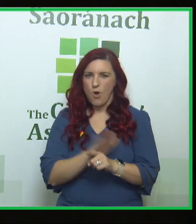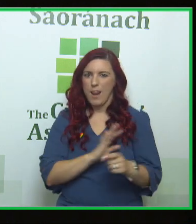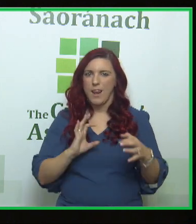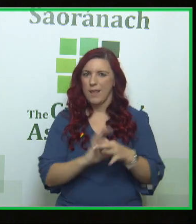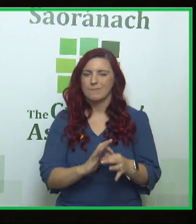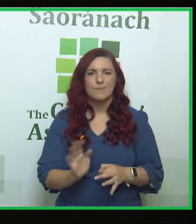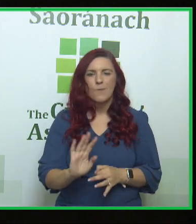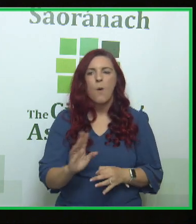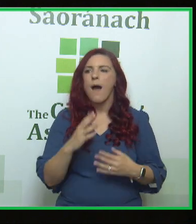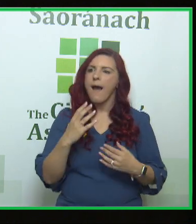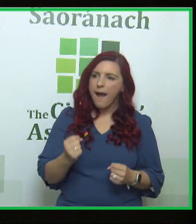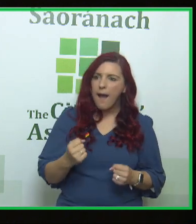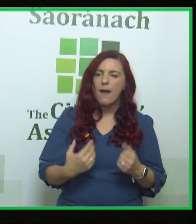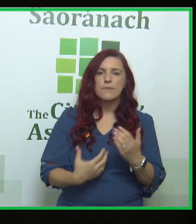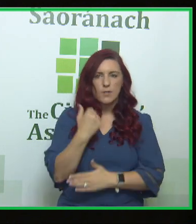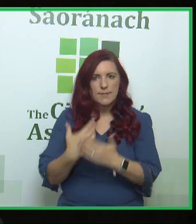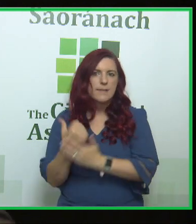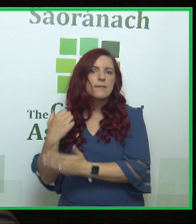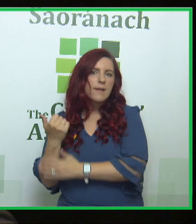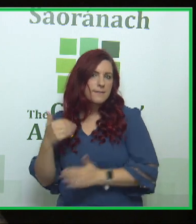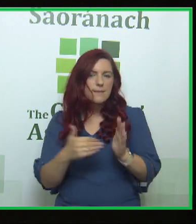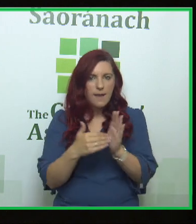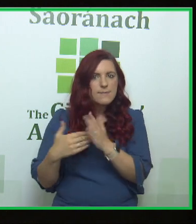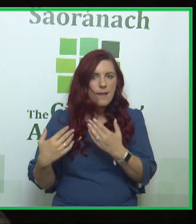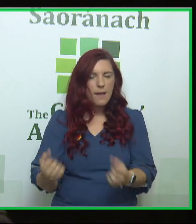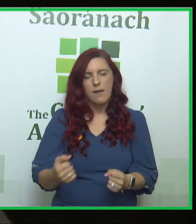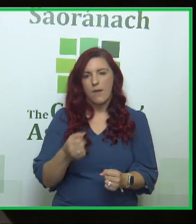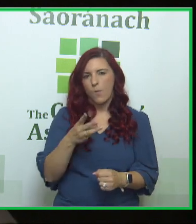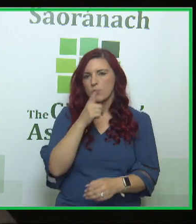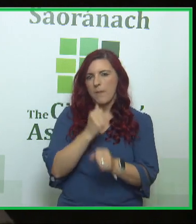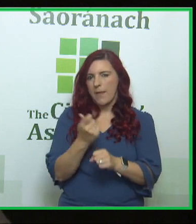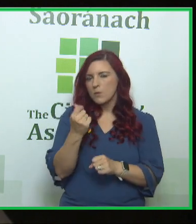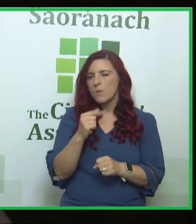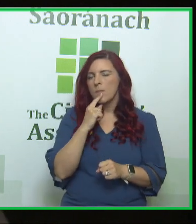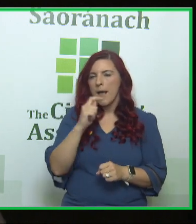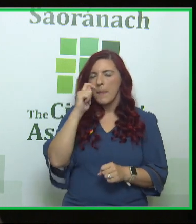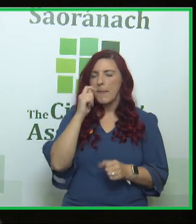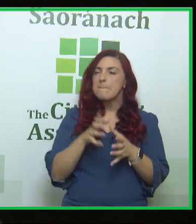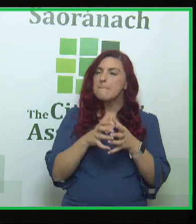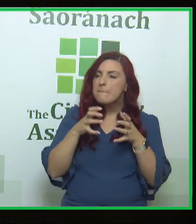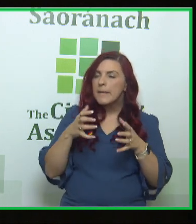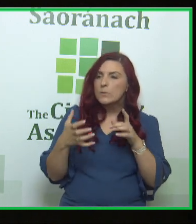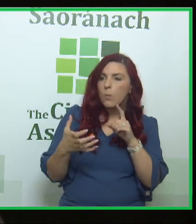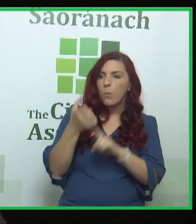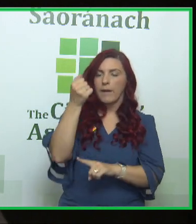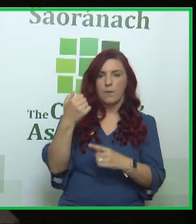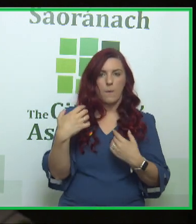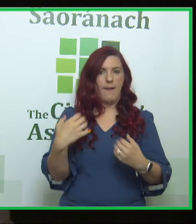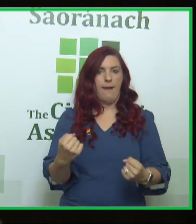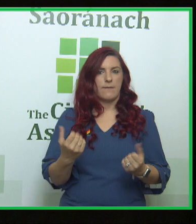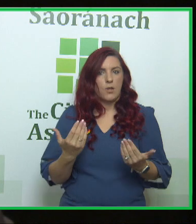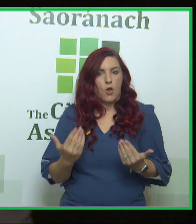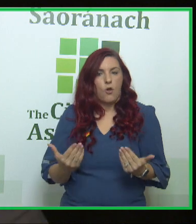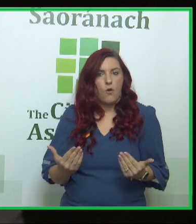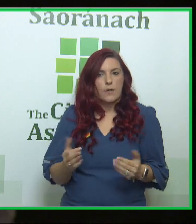have lots of successes, and I'll talk about them in a second, but I think the biggest win that we have in the current strategic response